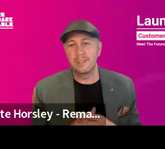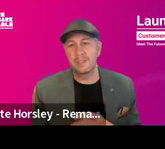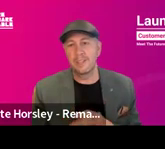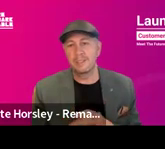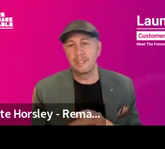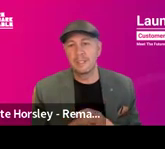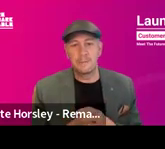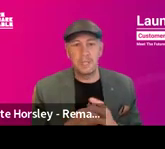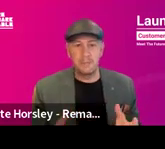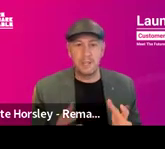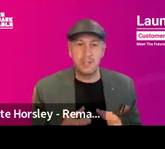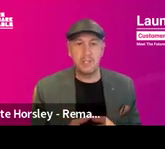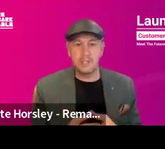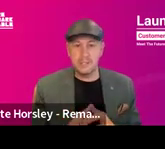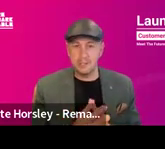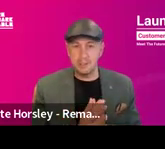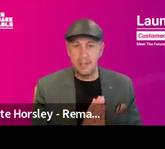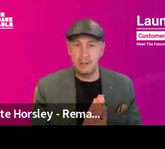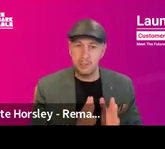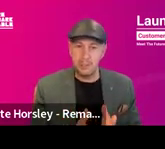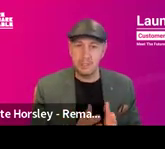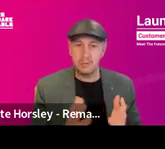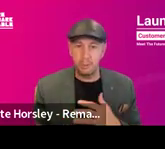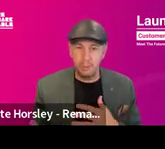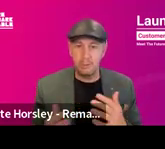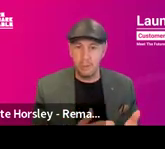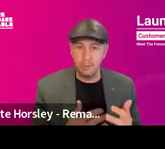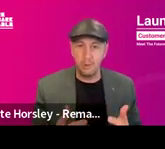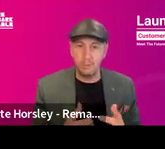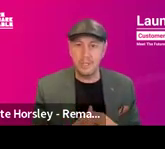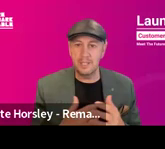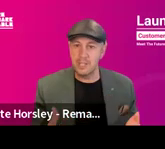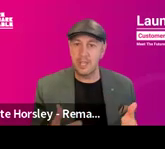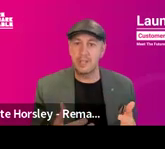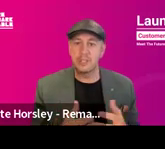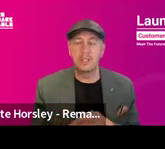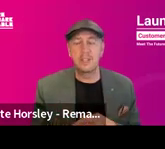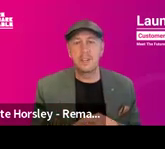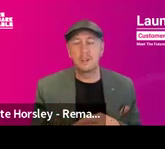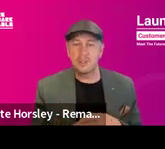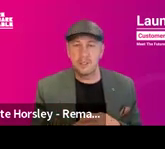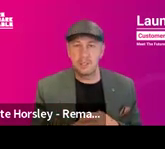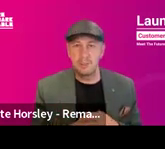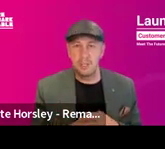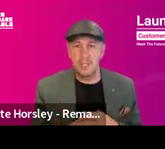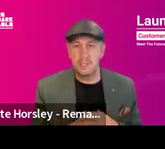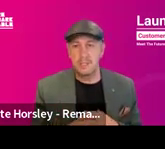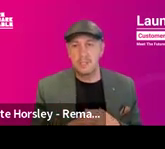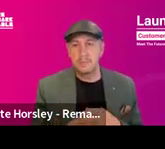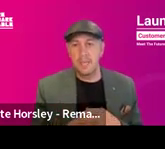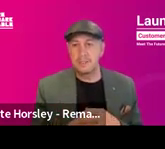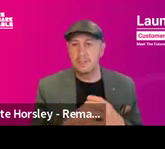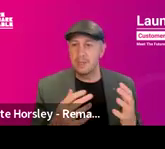impact, and their foundation exists to create opportunities to improve health and well-being and education of Australian